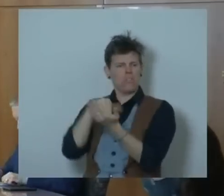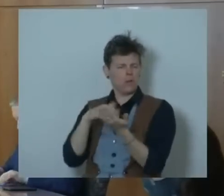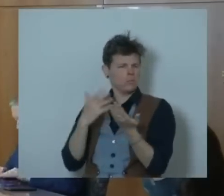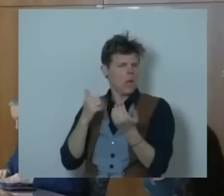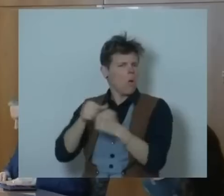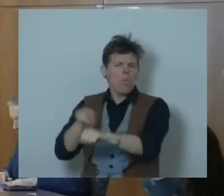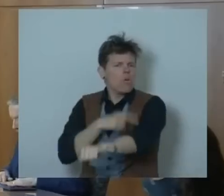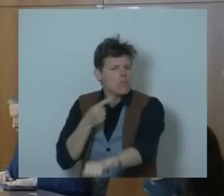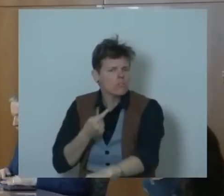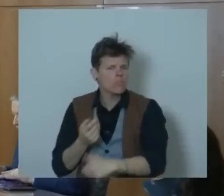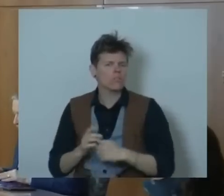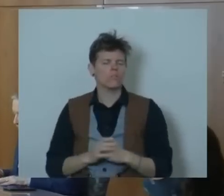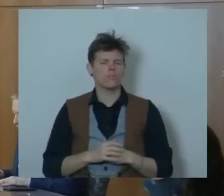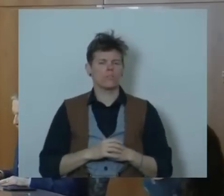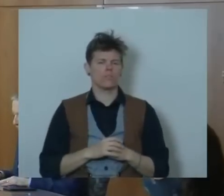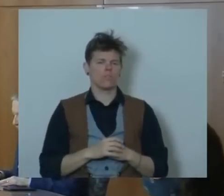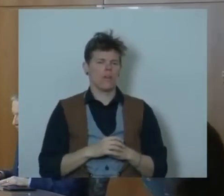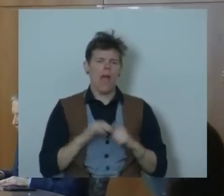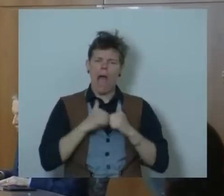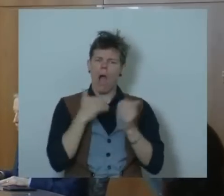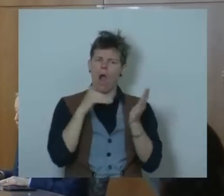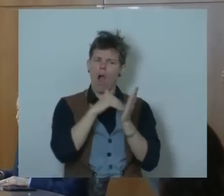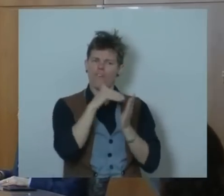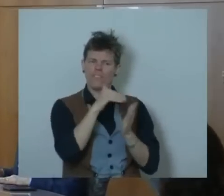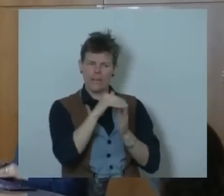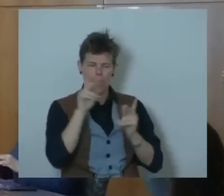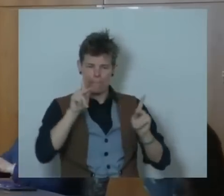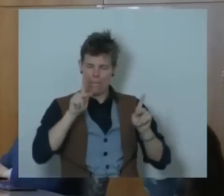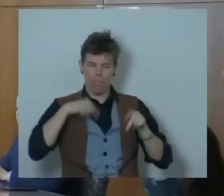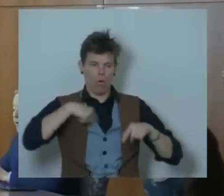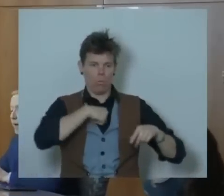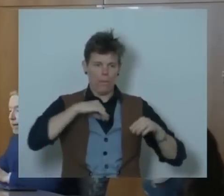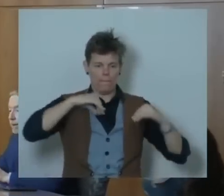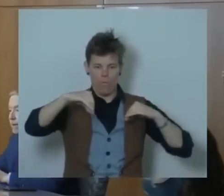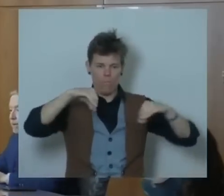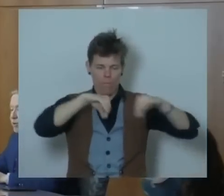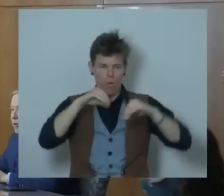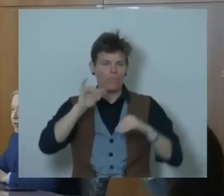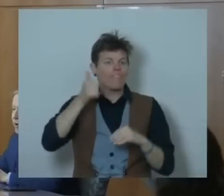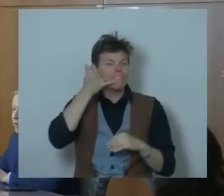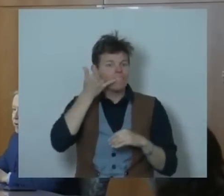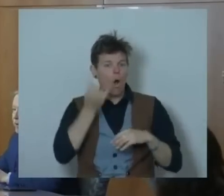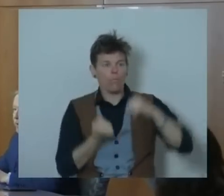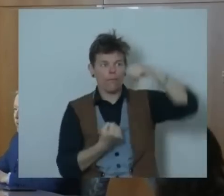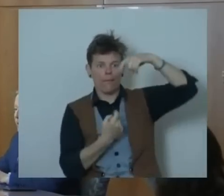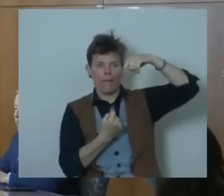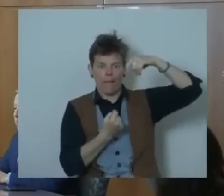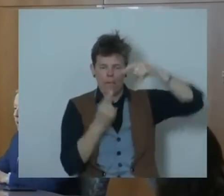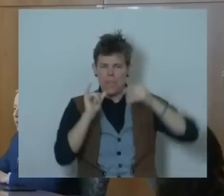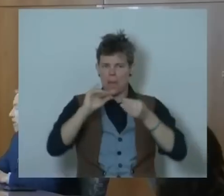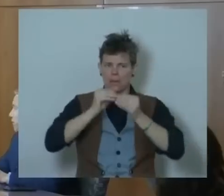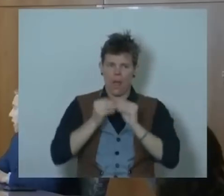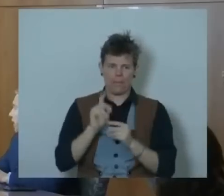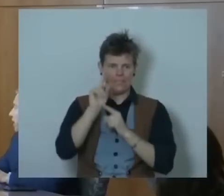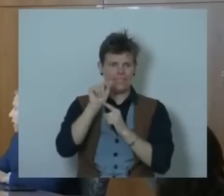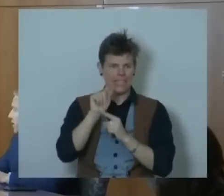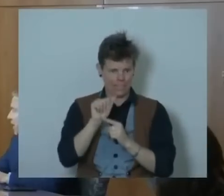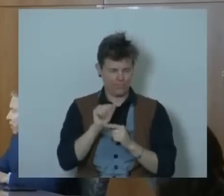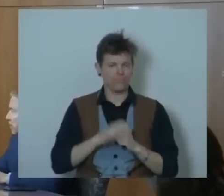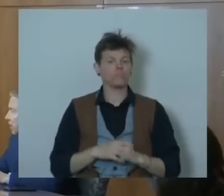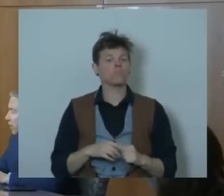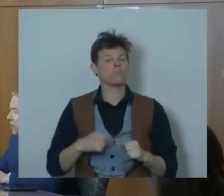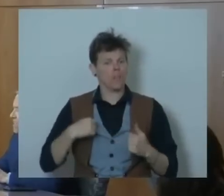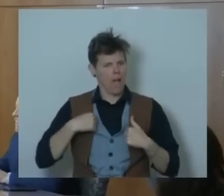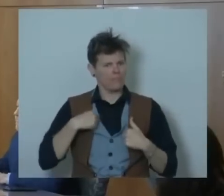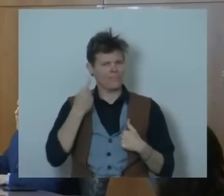people circulating going to need to be tested? Yeah, this is Secretary Scrace, and I apologize if my slide